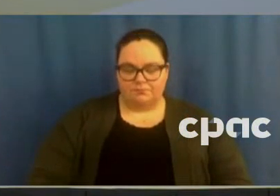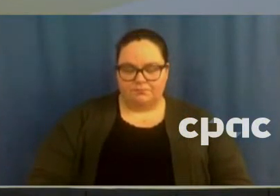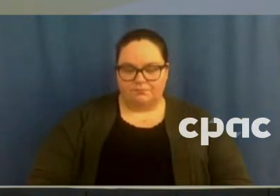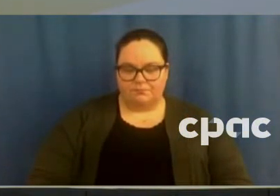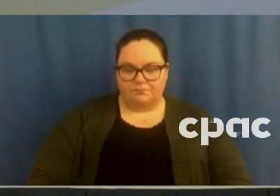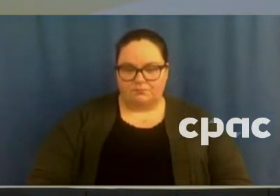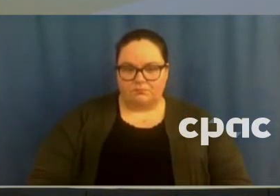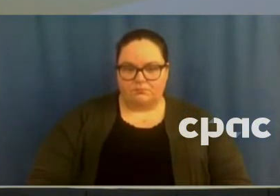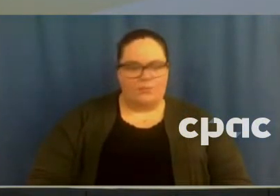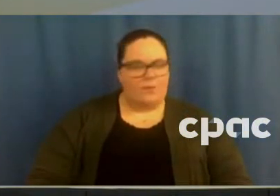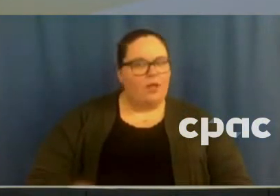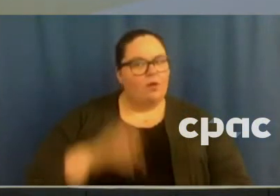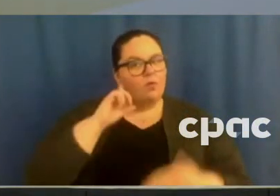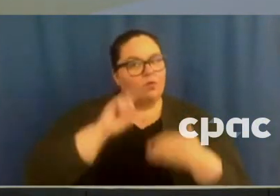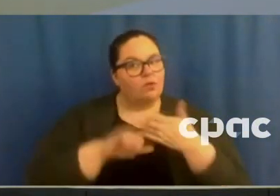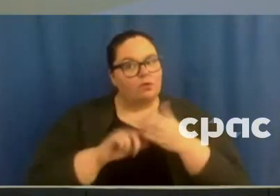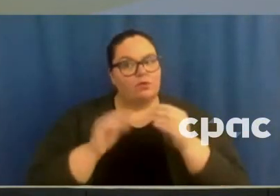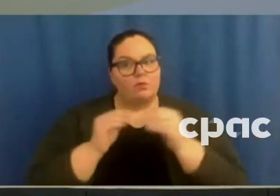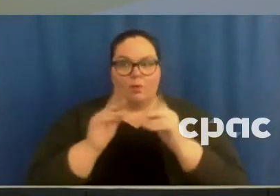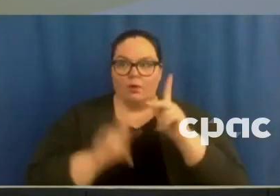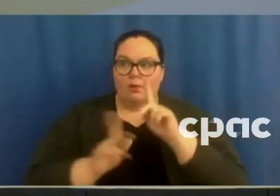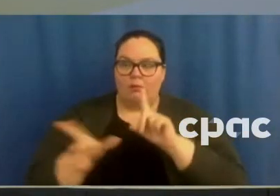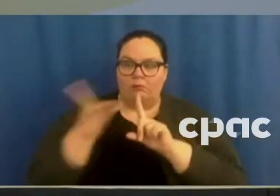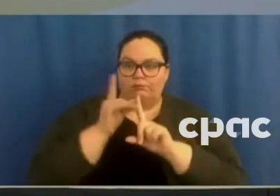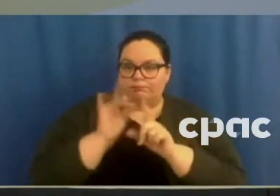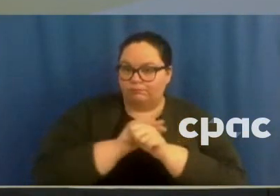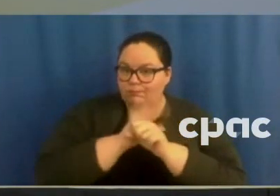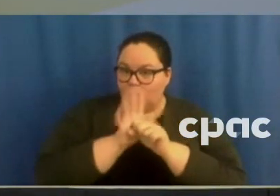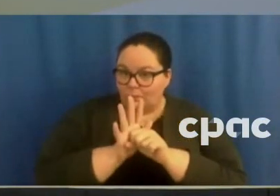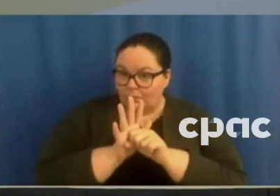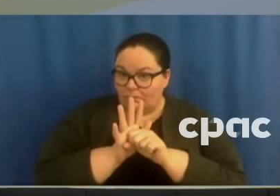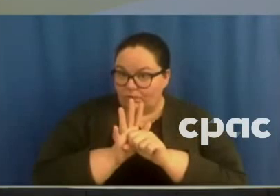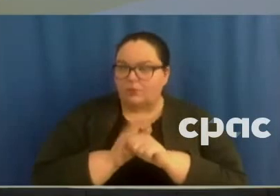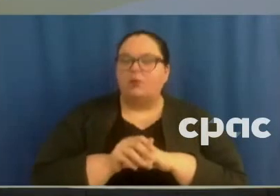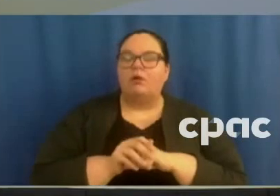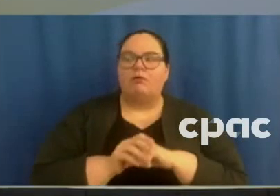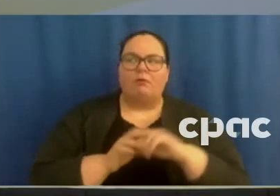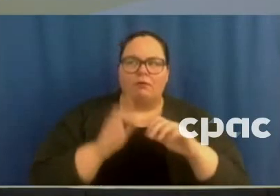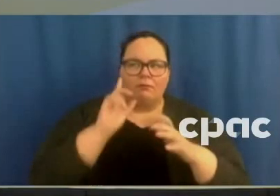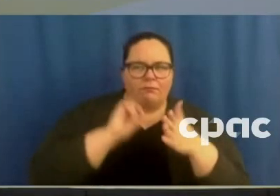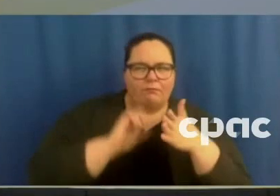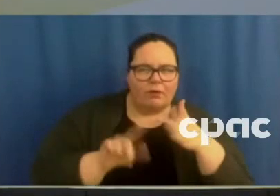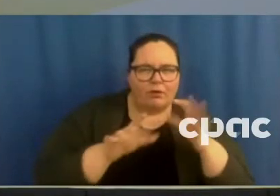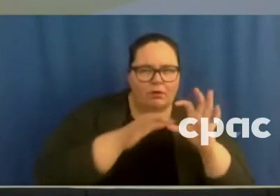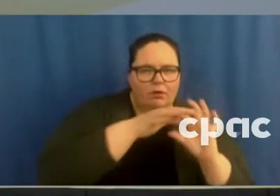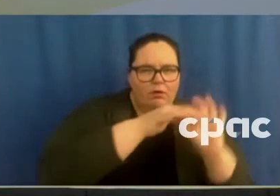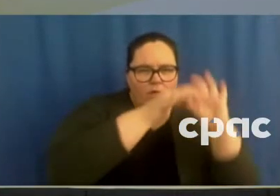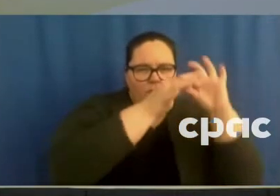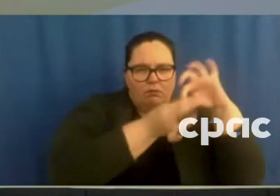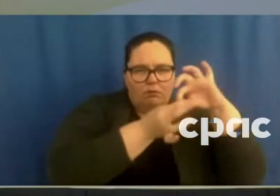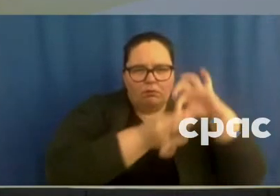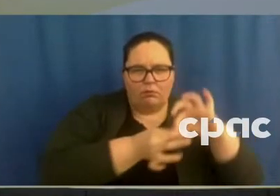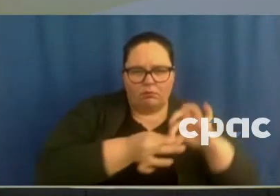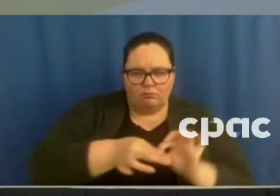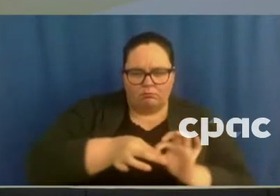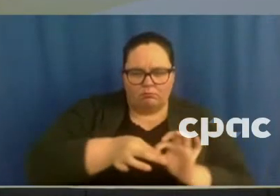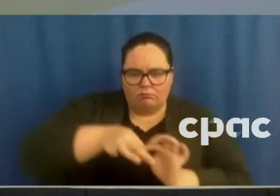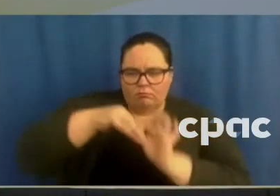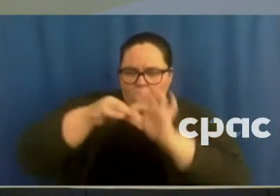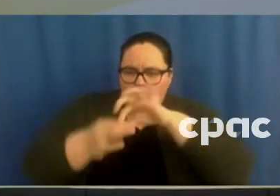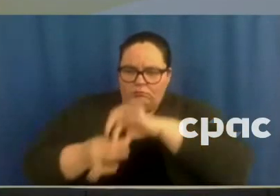more cases and trying to put those links together and try to tie the pieces of the puzzle